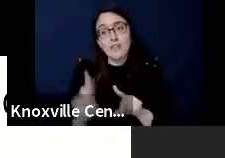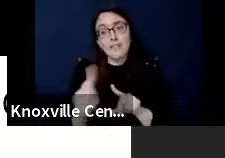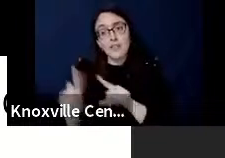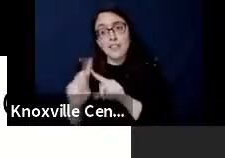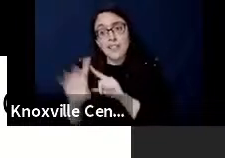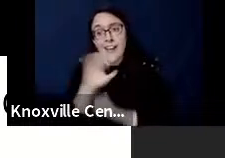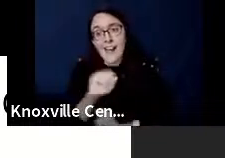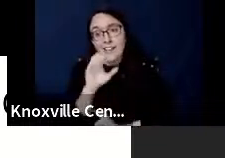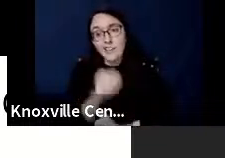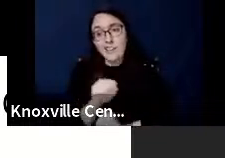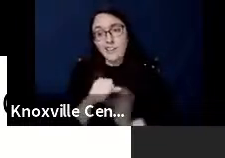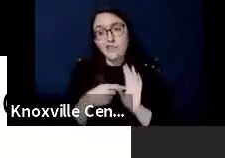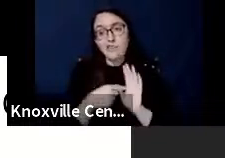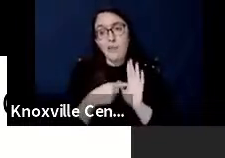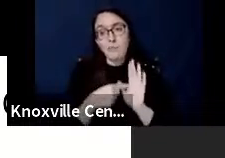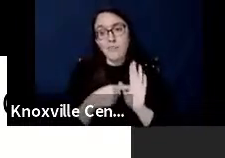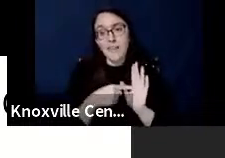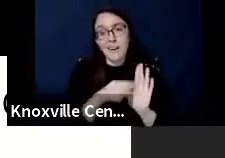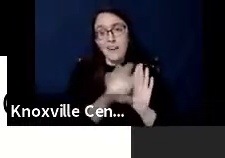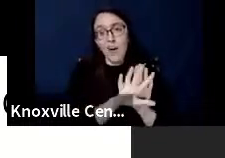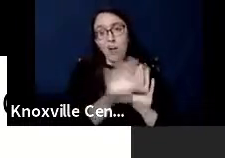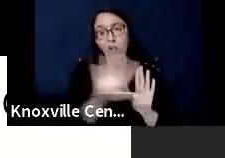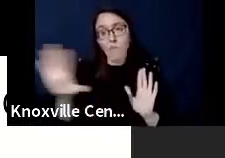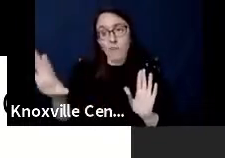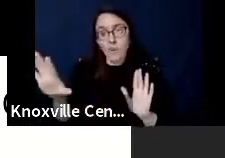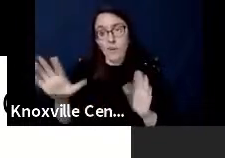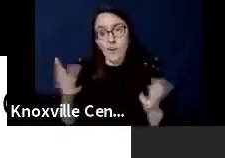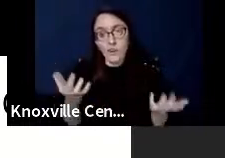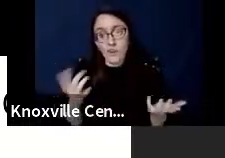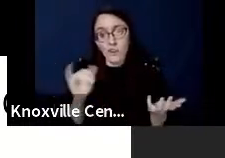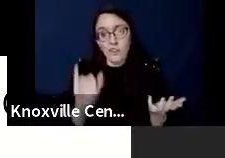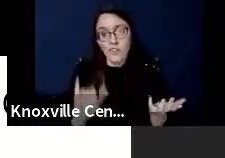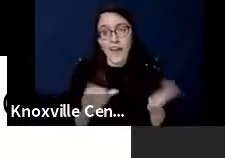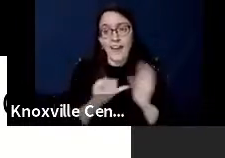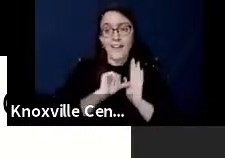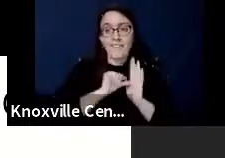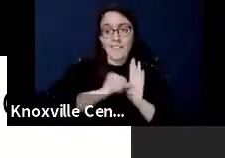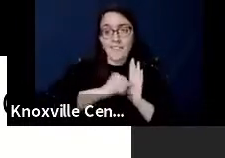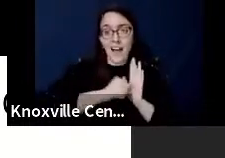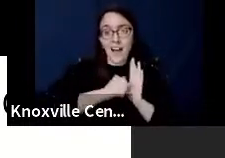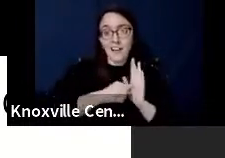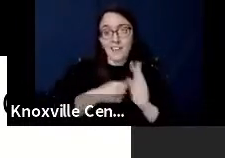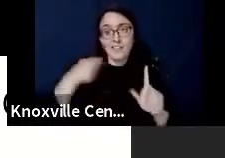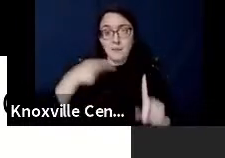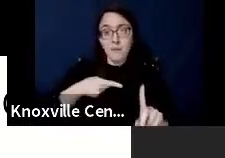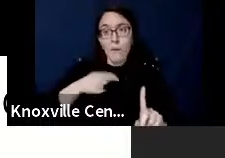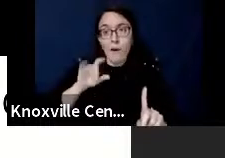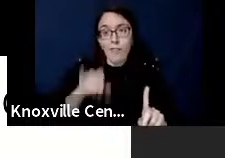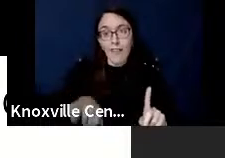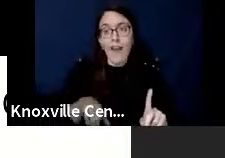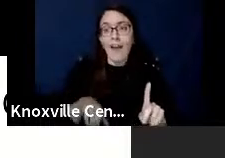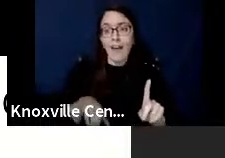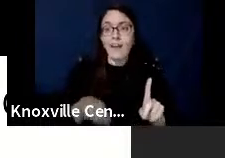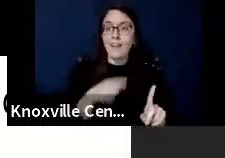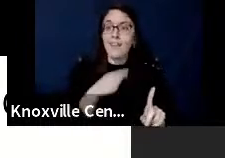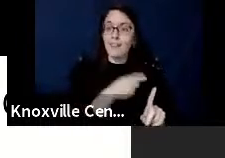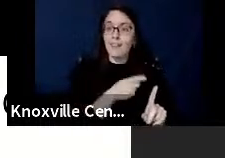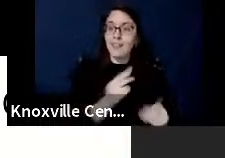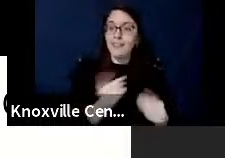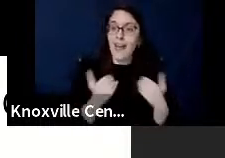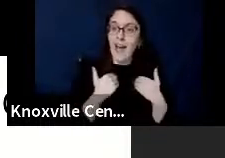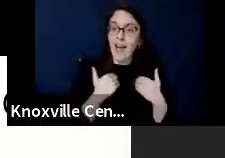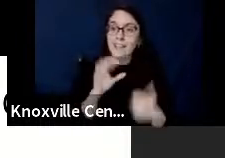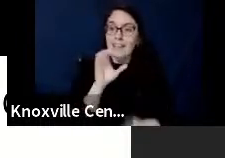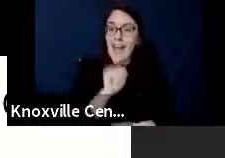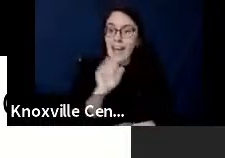represented across the board, just making, emphasizing the point that this does have an